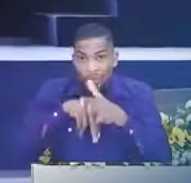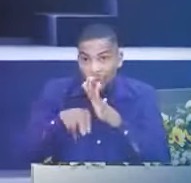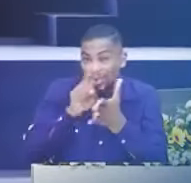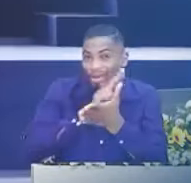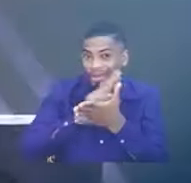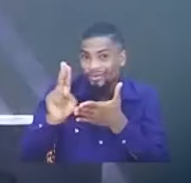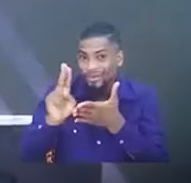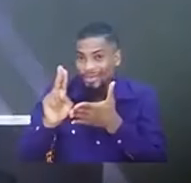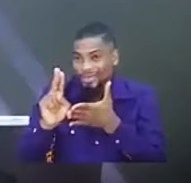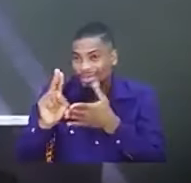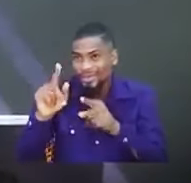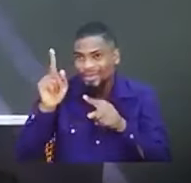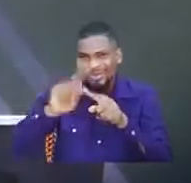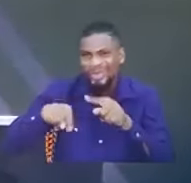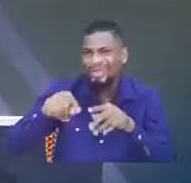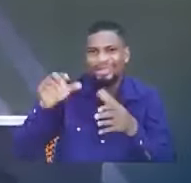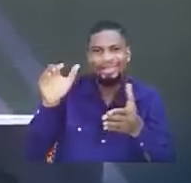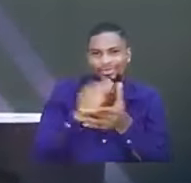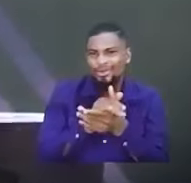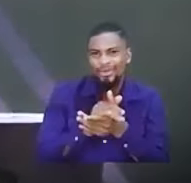KNUST is a school.